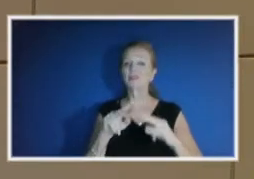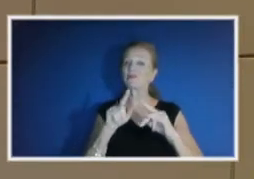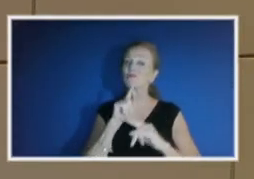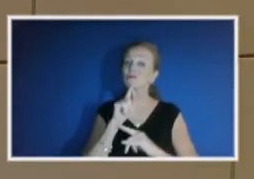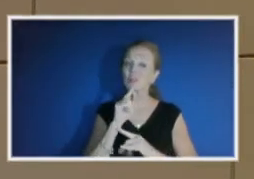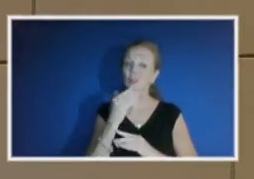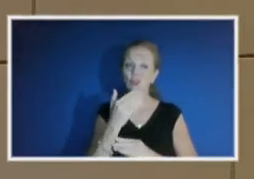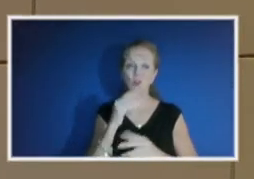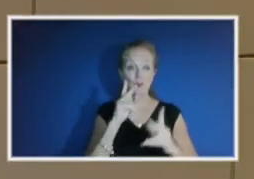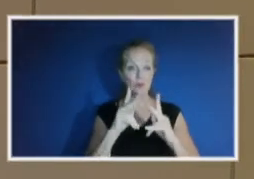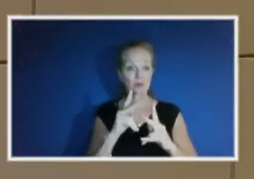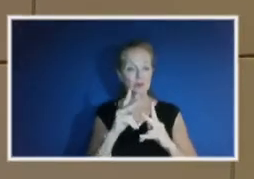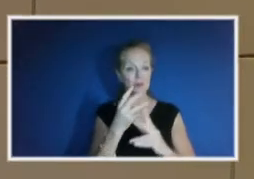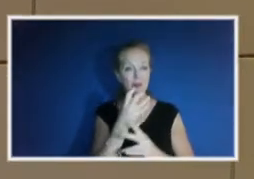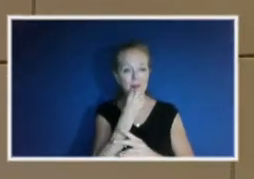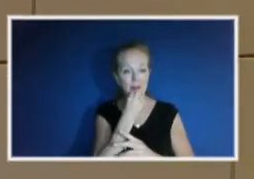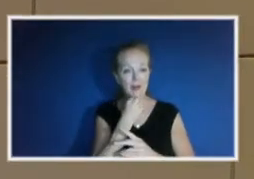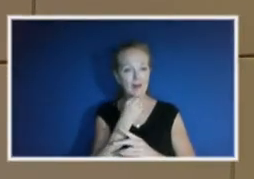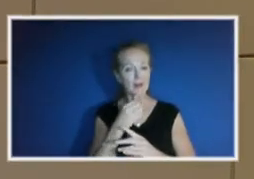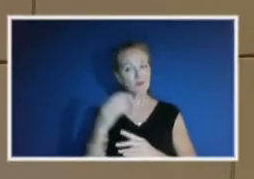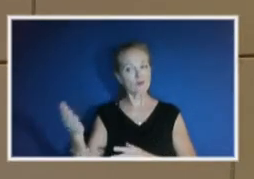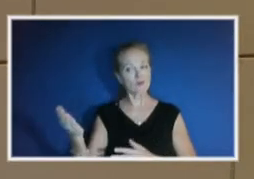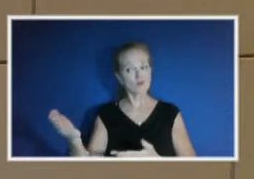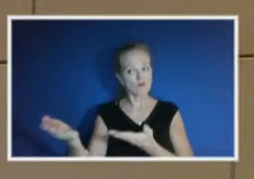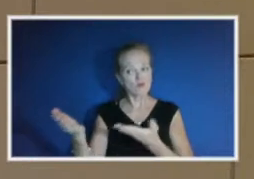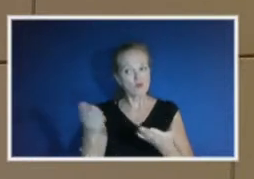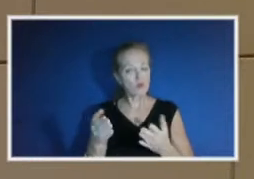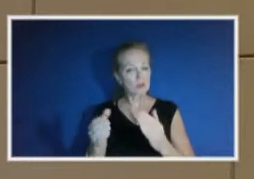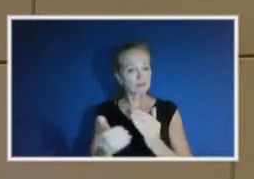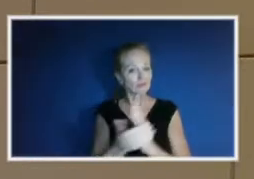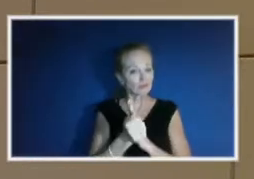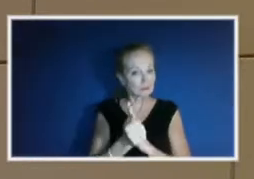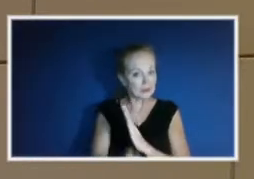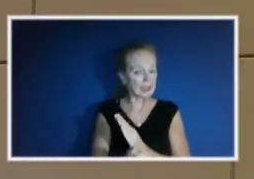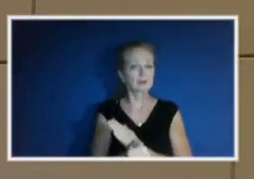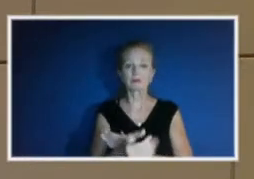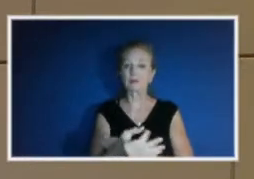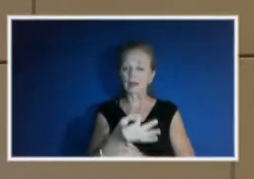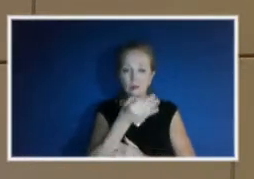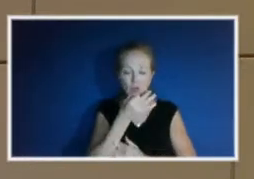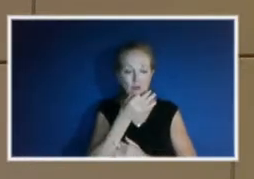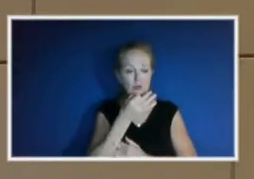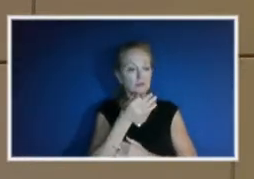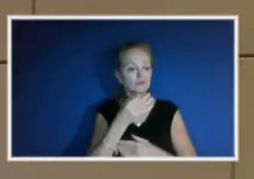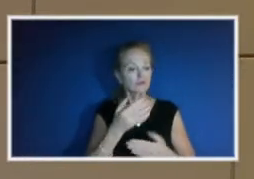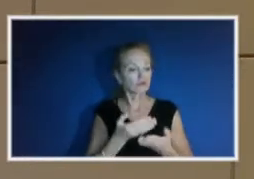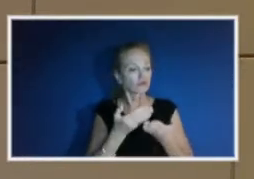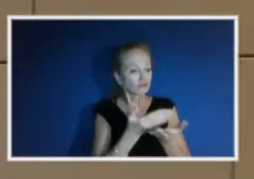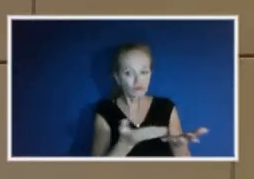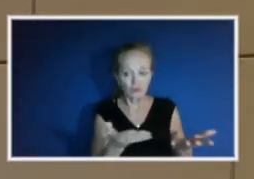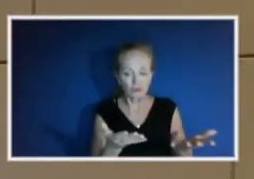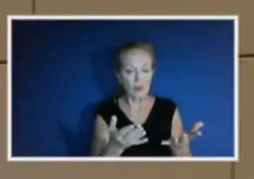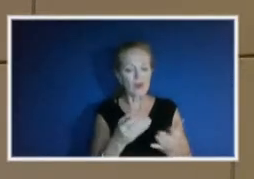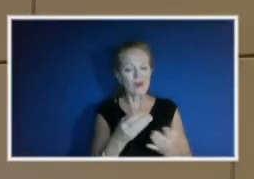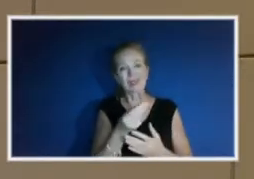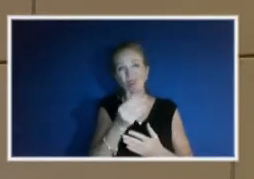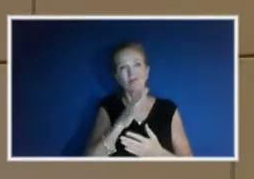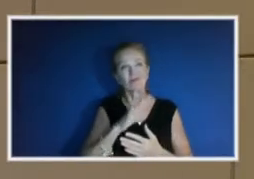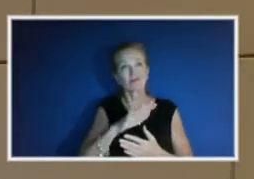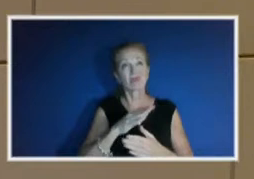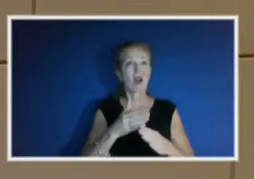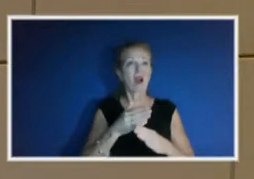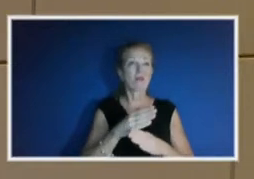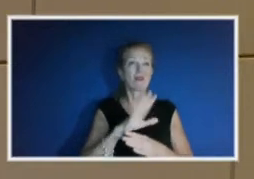bring expertise to the table, if we would actually look at one of our several, I mean, I know there are over 50 boards